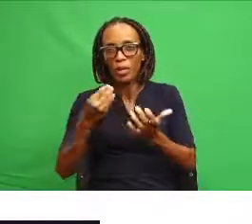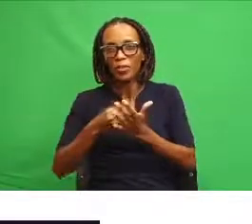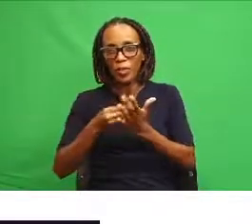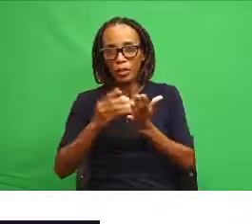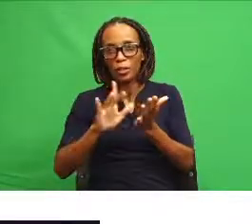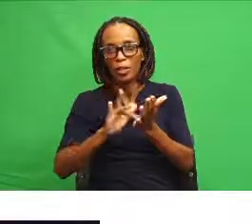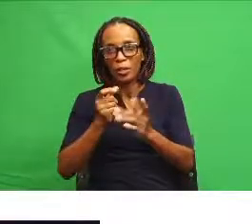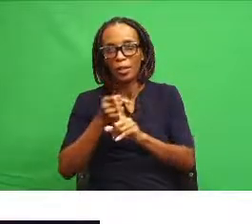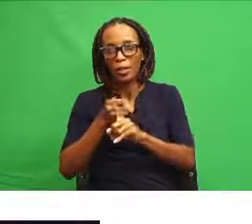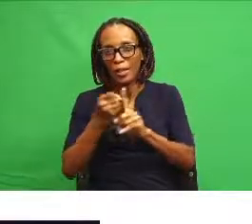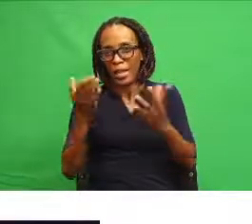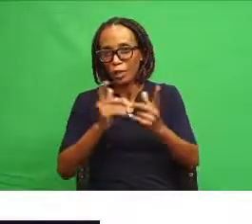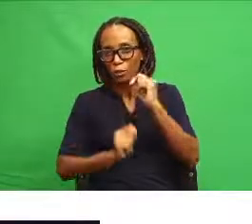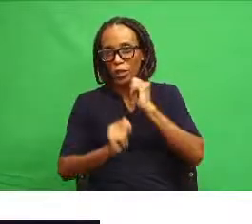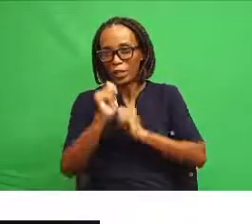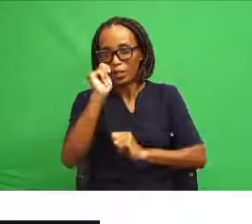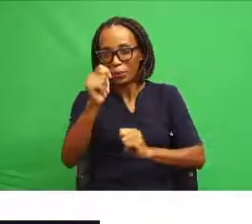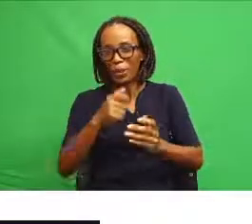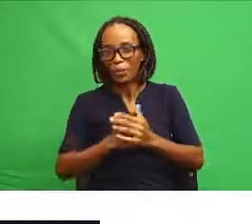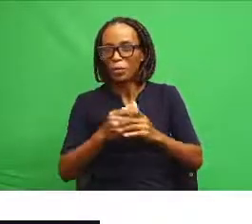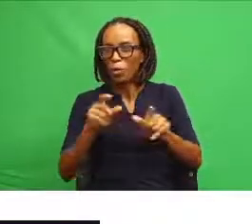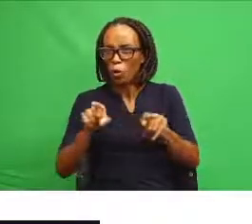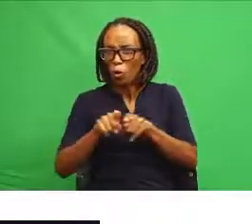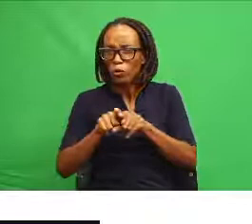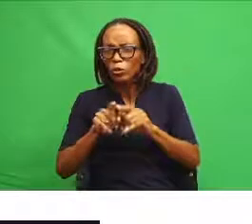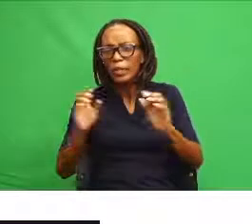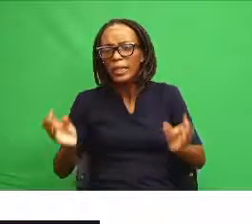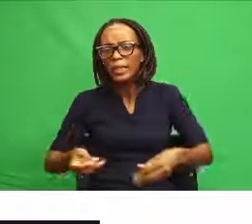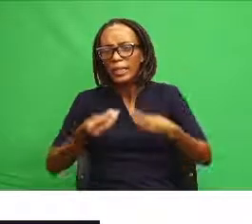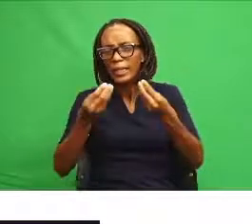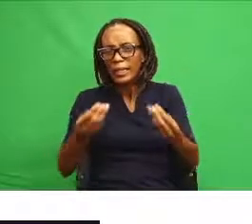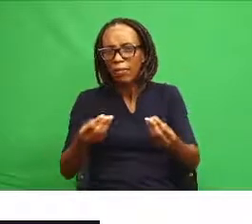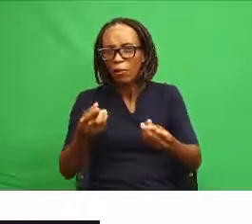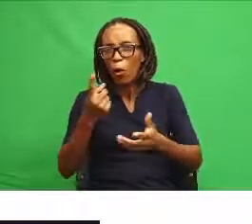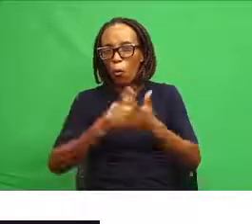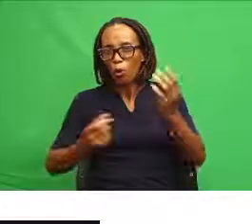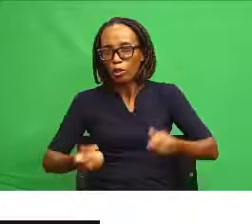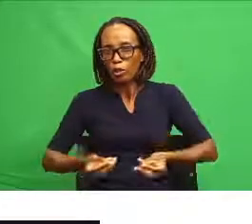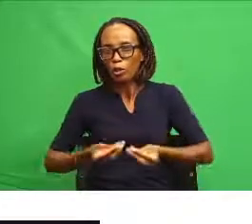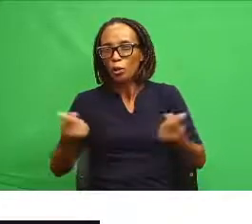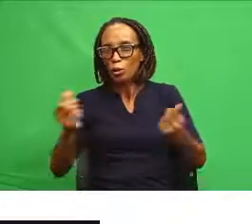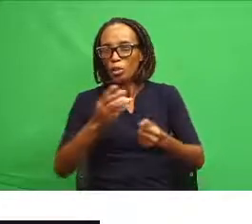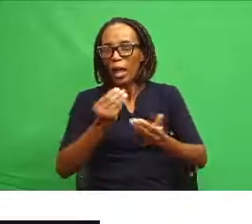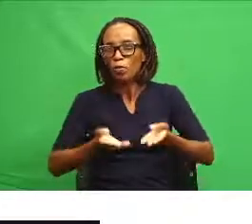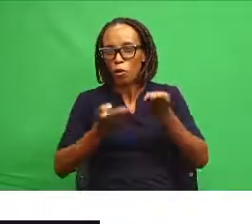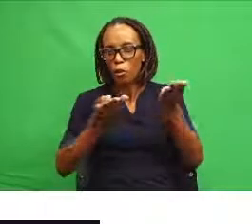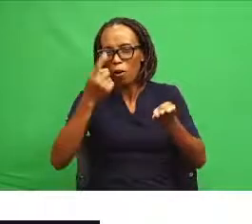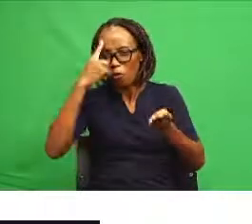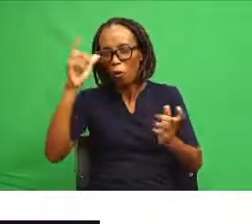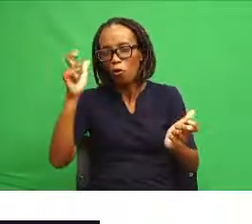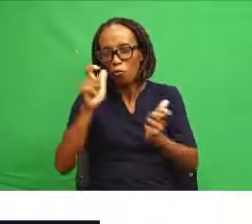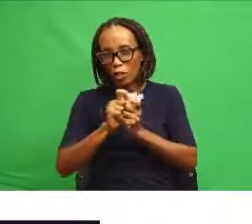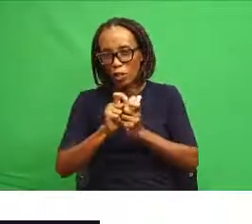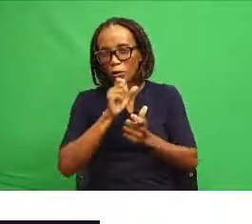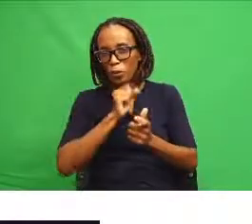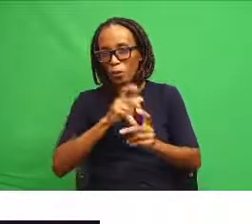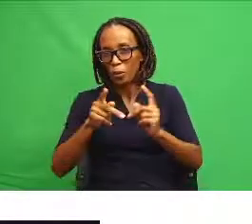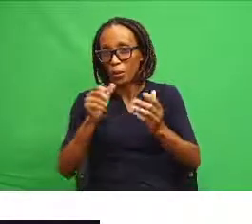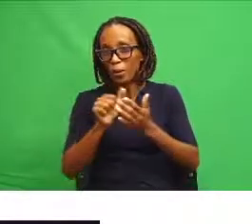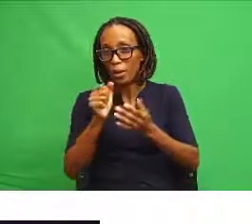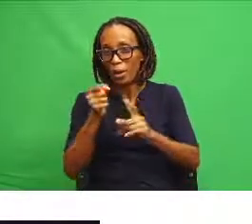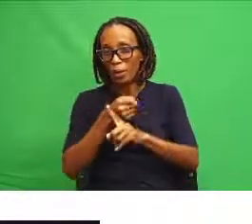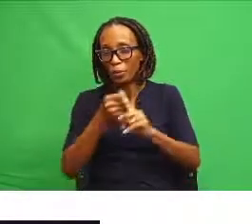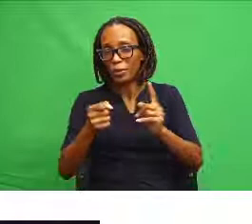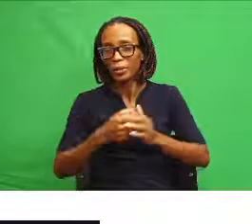while highlighting solutions and generating recommendations that can be used to curb elder abuse.